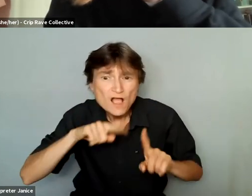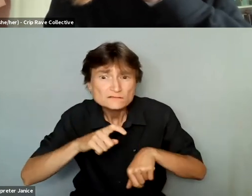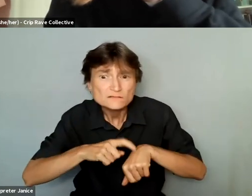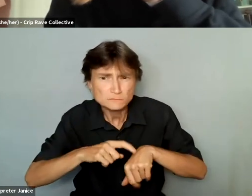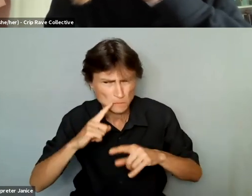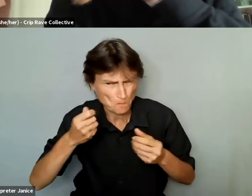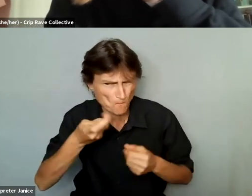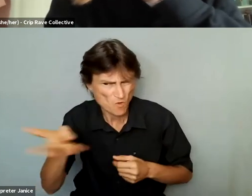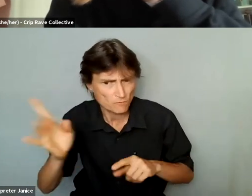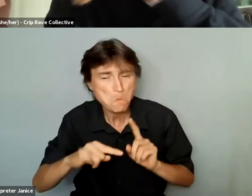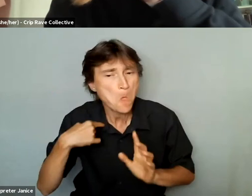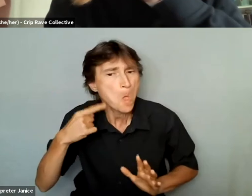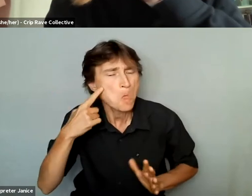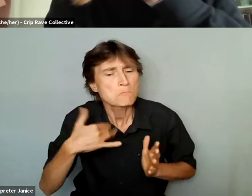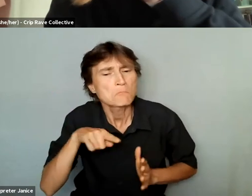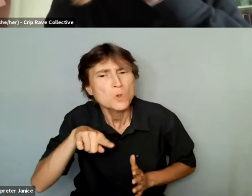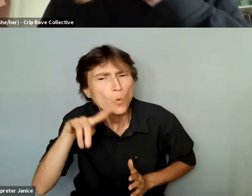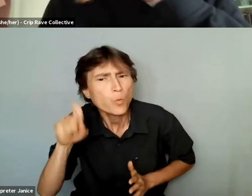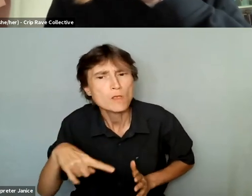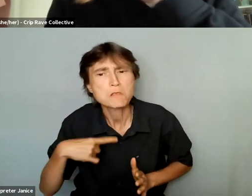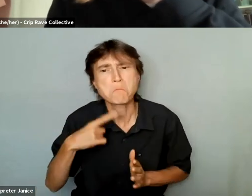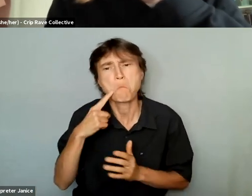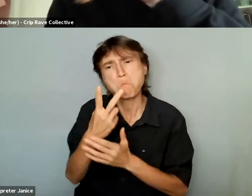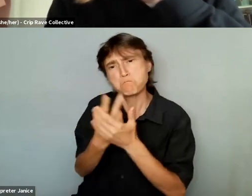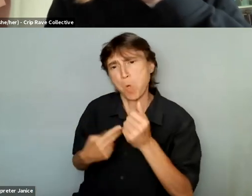to both of you. So there's somebody